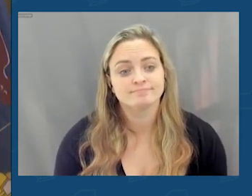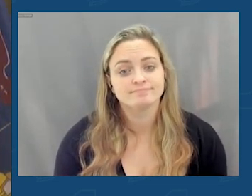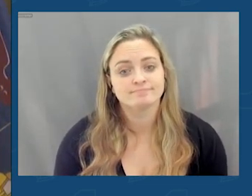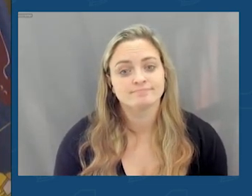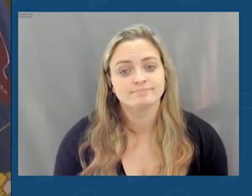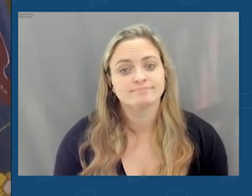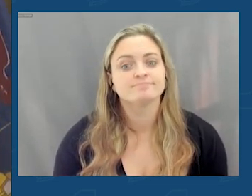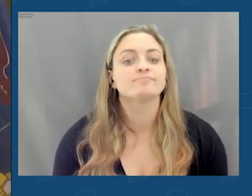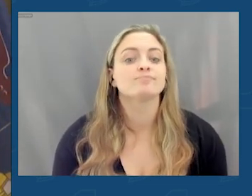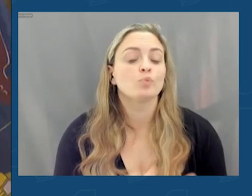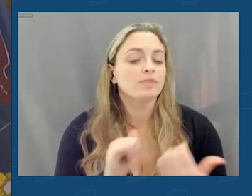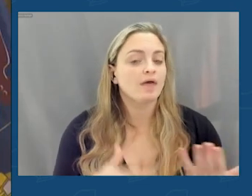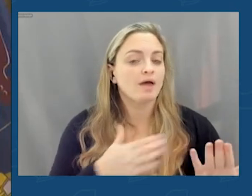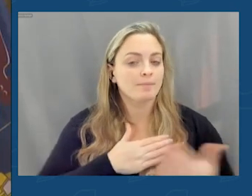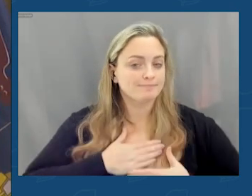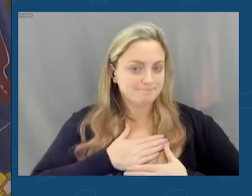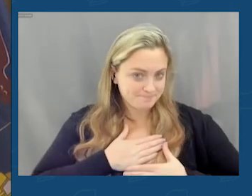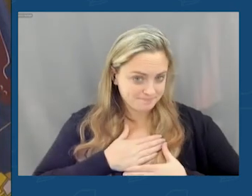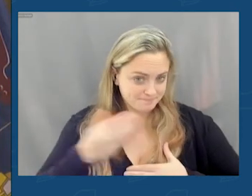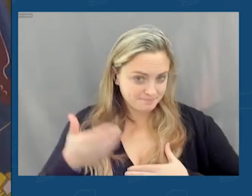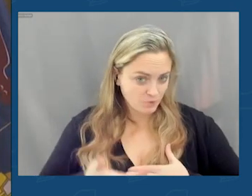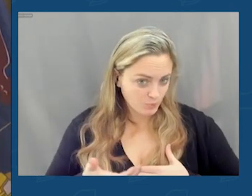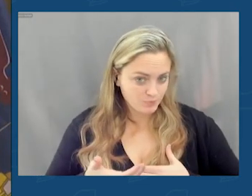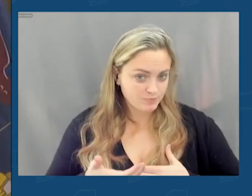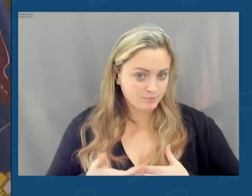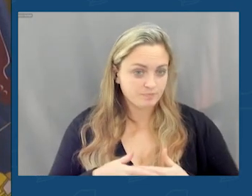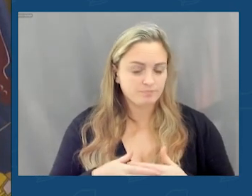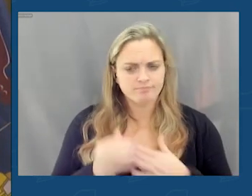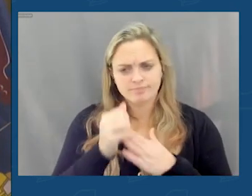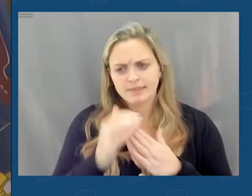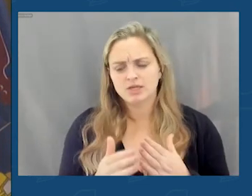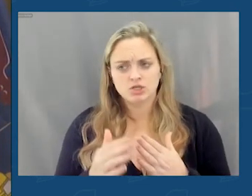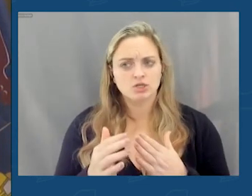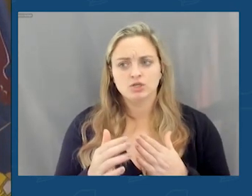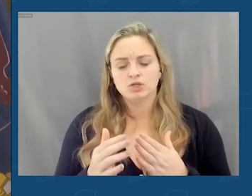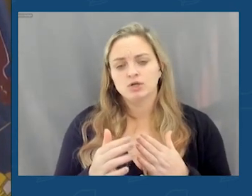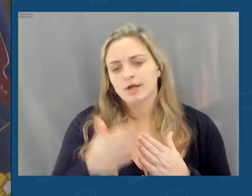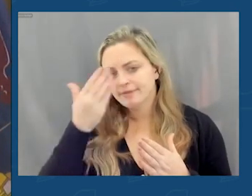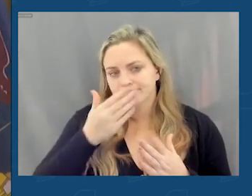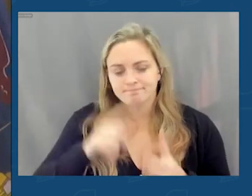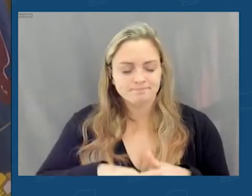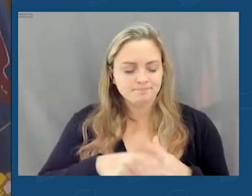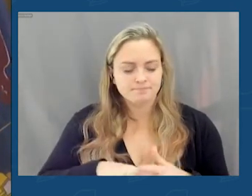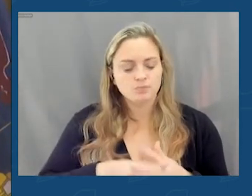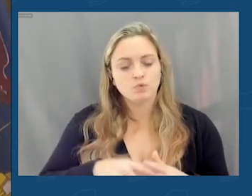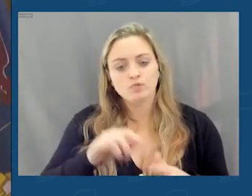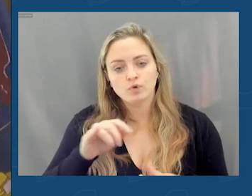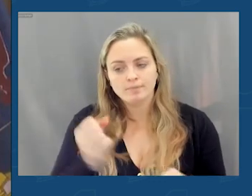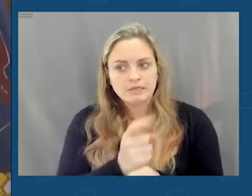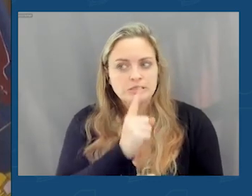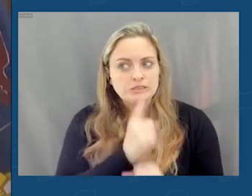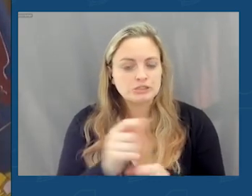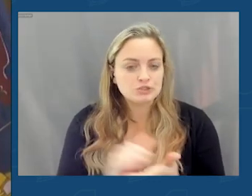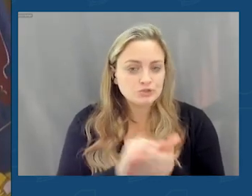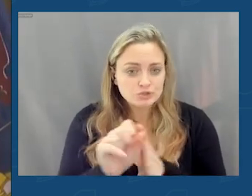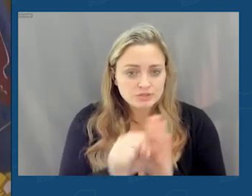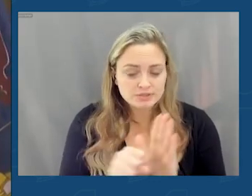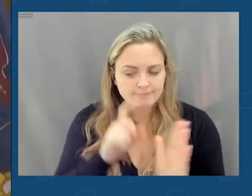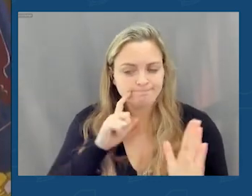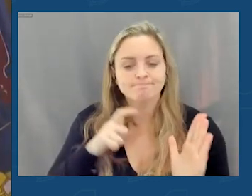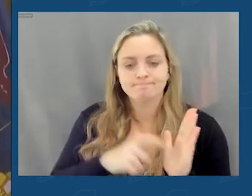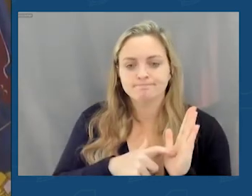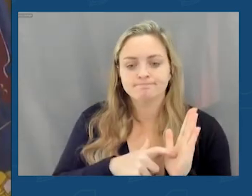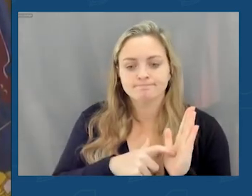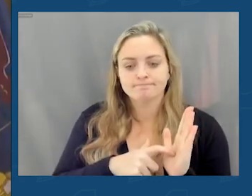With that, it's my pleasure to introduce a leader who is at the forefront of ensuring that New York State is recognized and